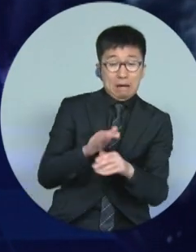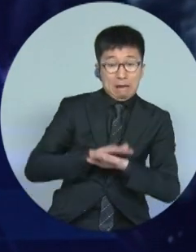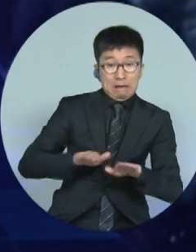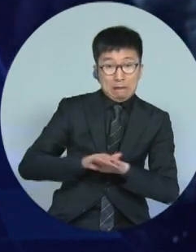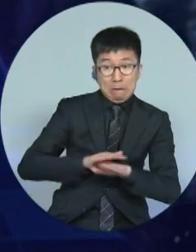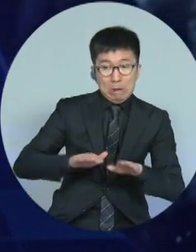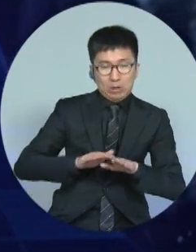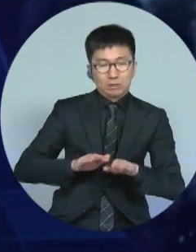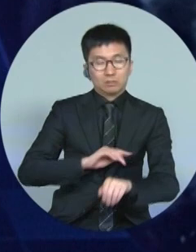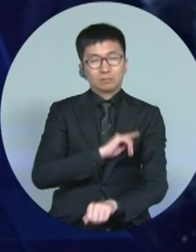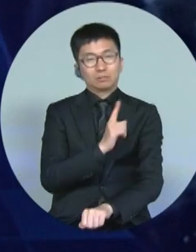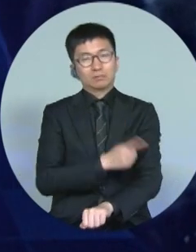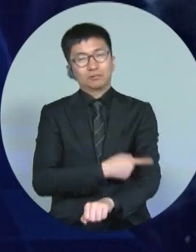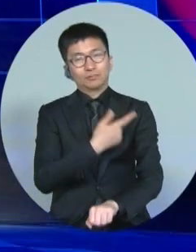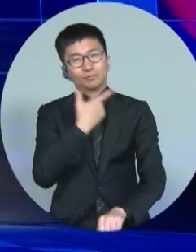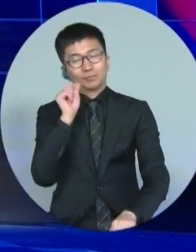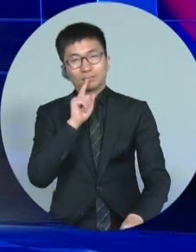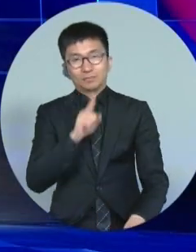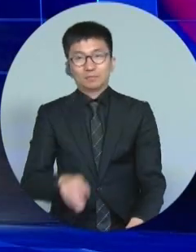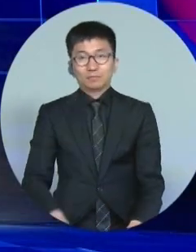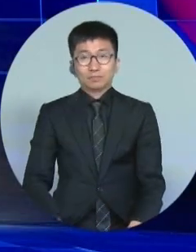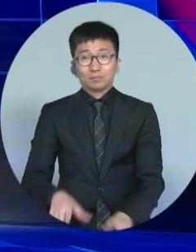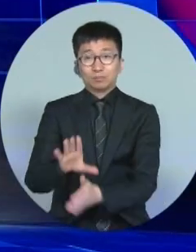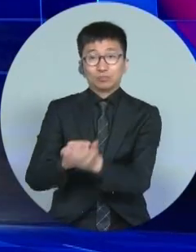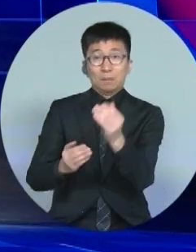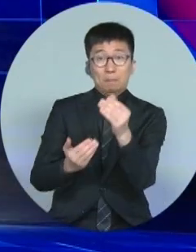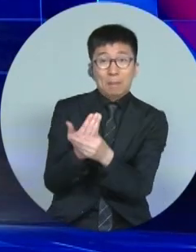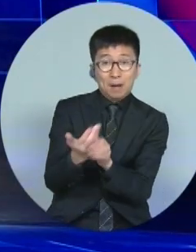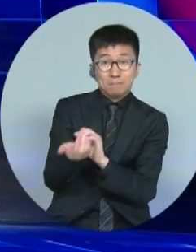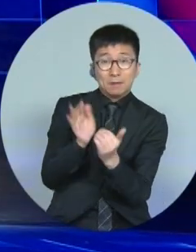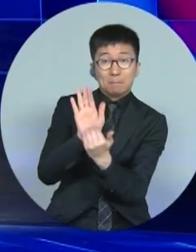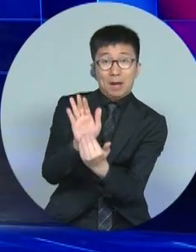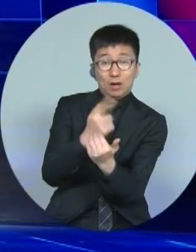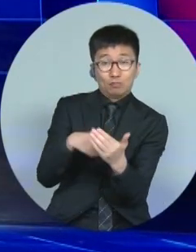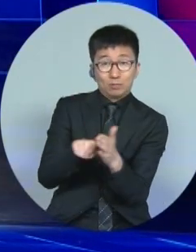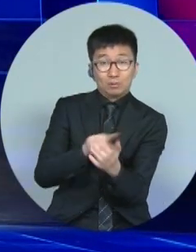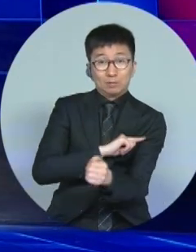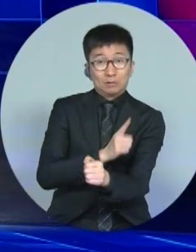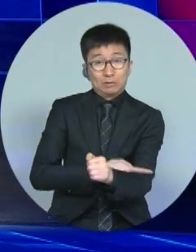cope with that shock or being able to cope and recover from that shock.